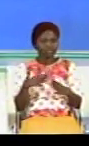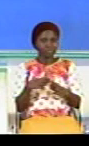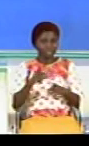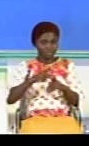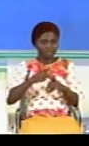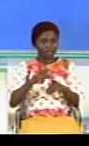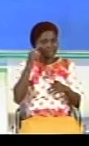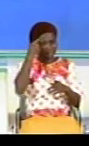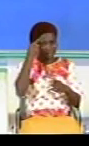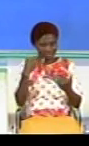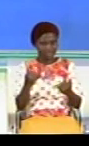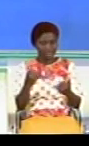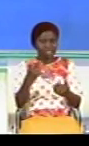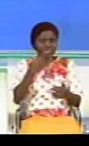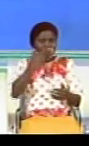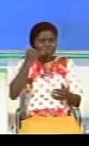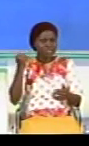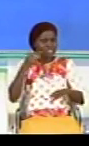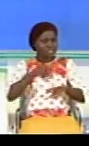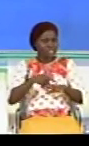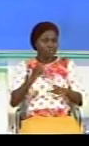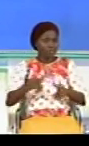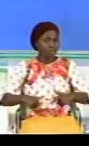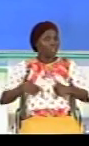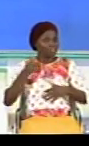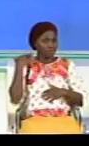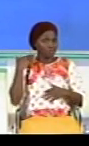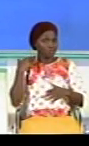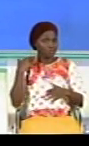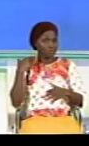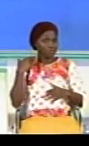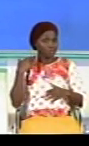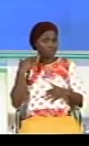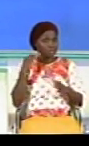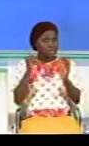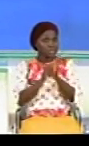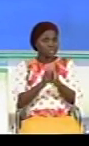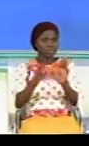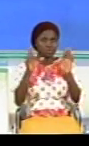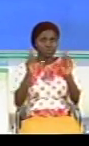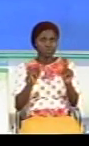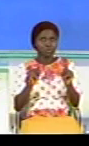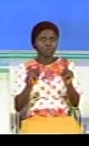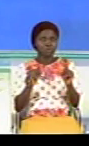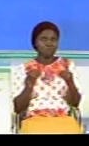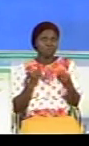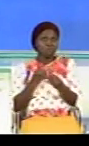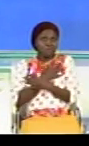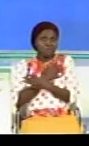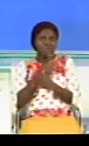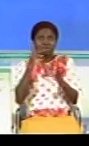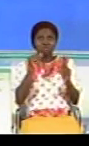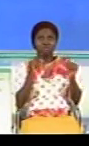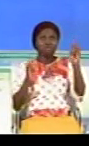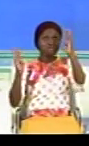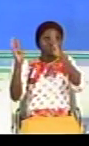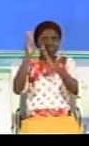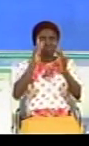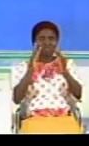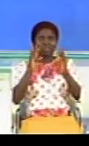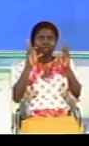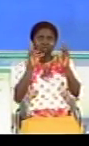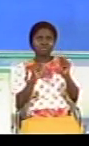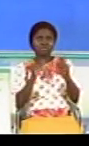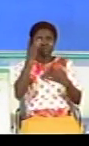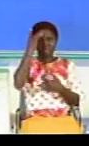of your life. No fear, no anxiety, no sickness,